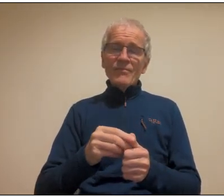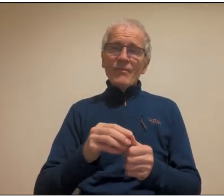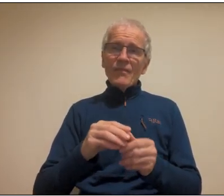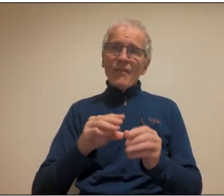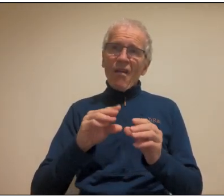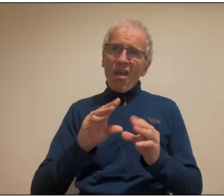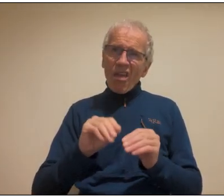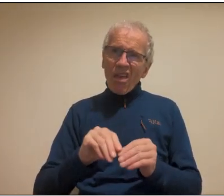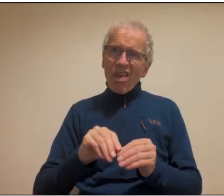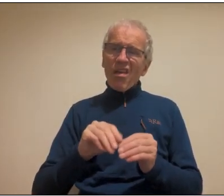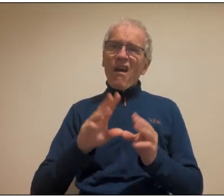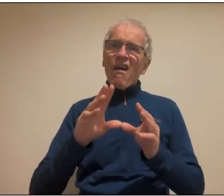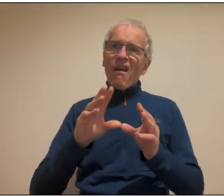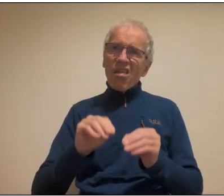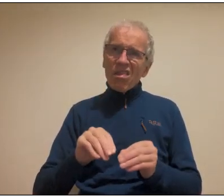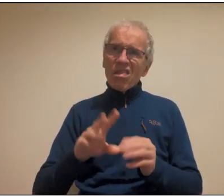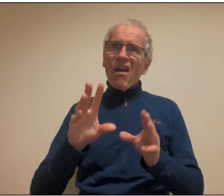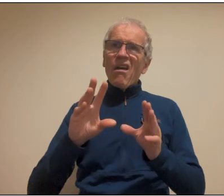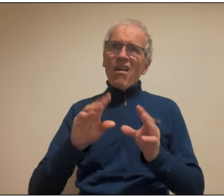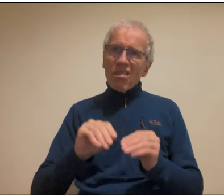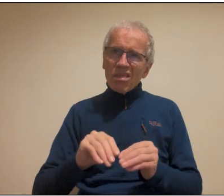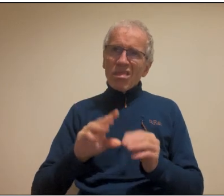skipping beats,